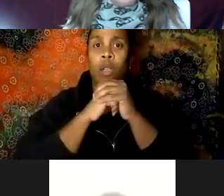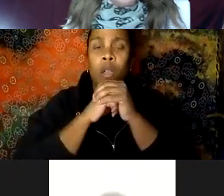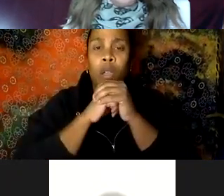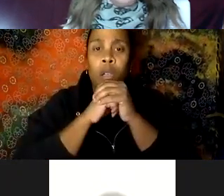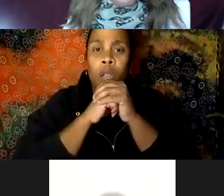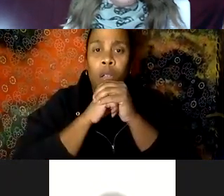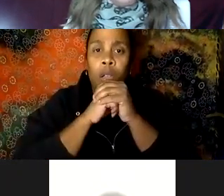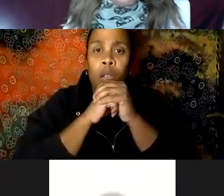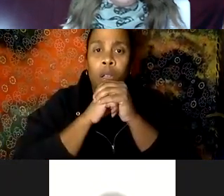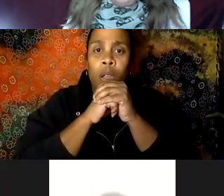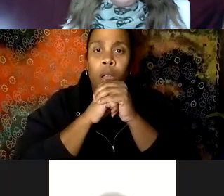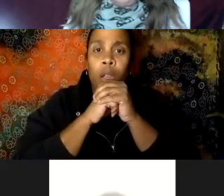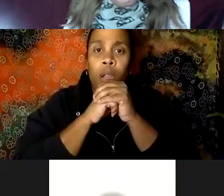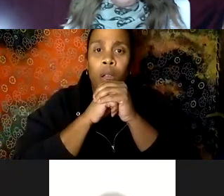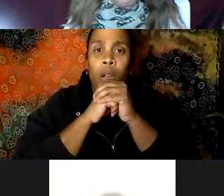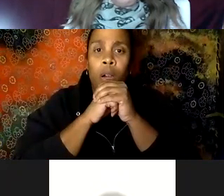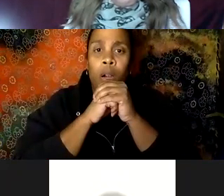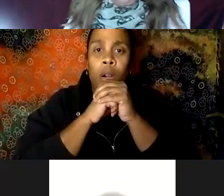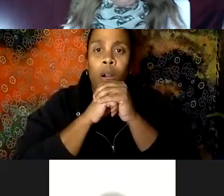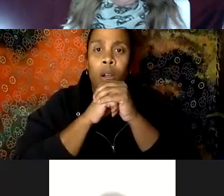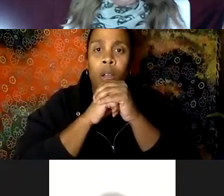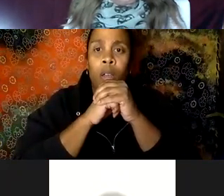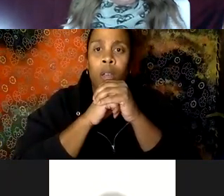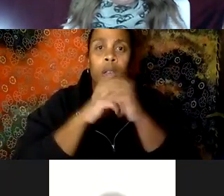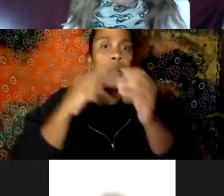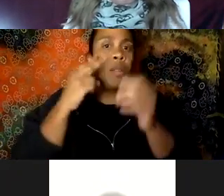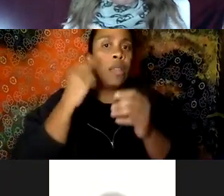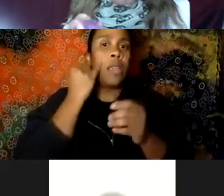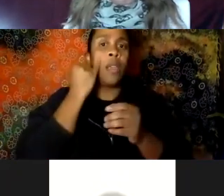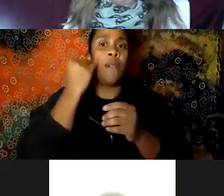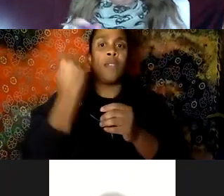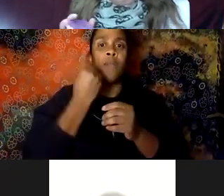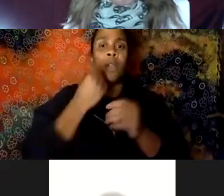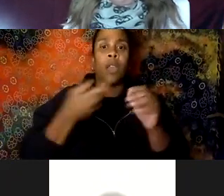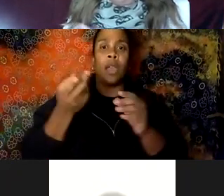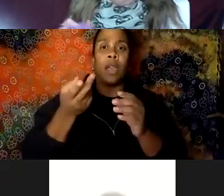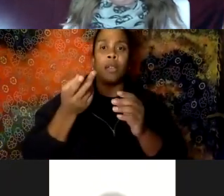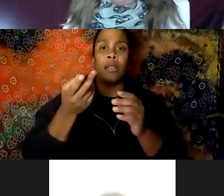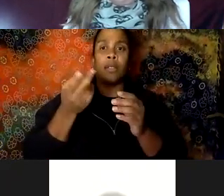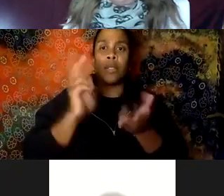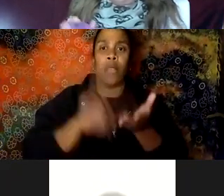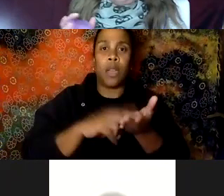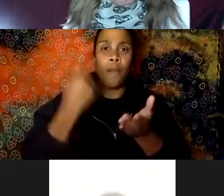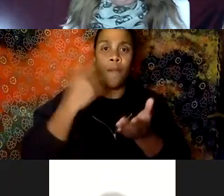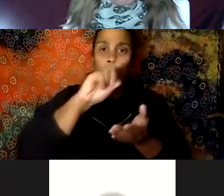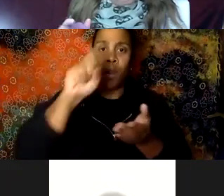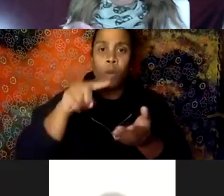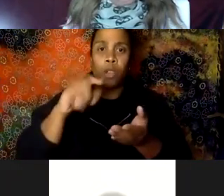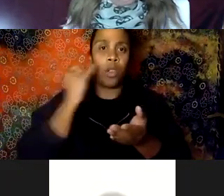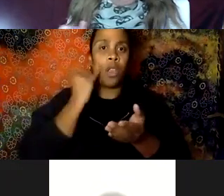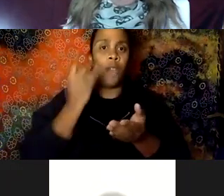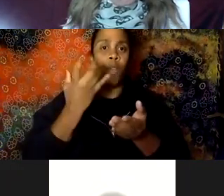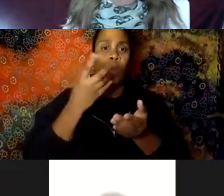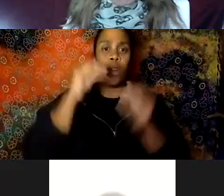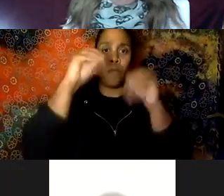you in line to answer your question. Let me see if anyone has signed up already. And if you want to make a tip, if you could just put tip, or you